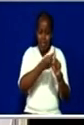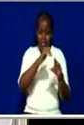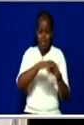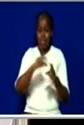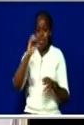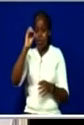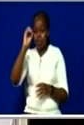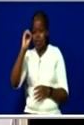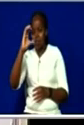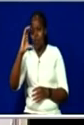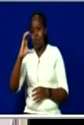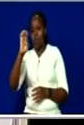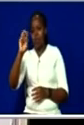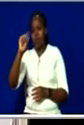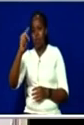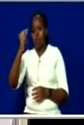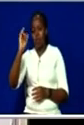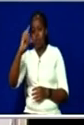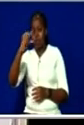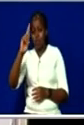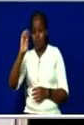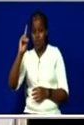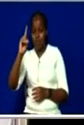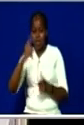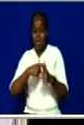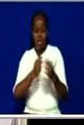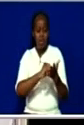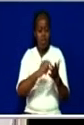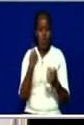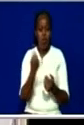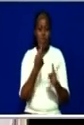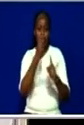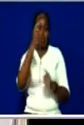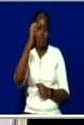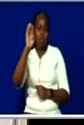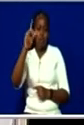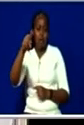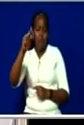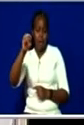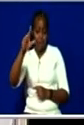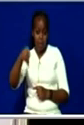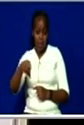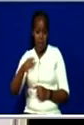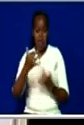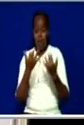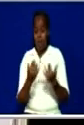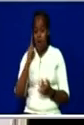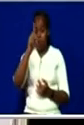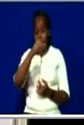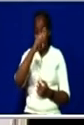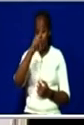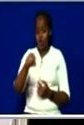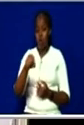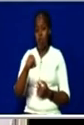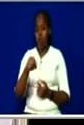centigrade. Then here you just write temp for temperature. That again is a wrong identity